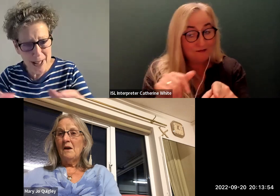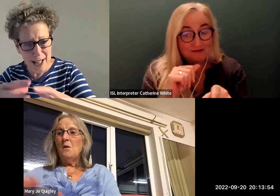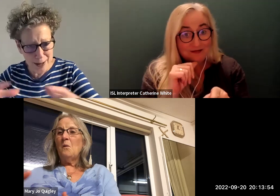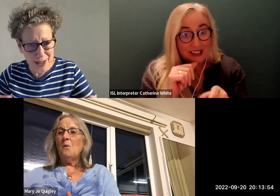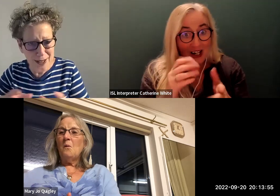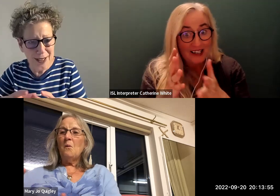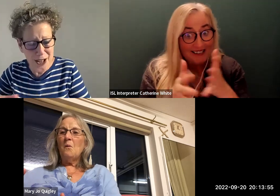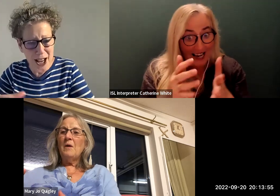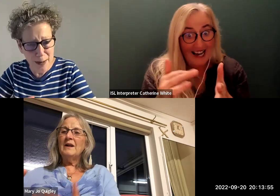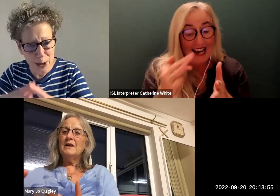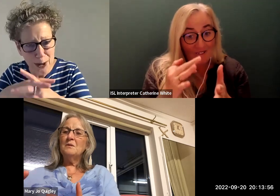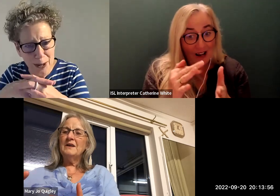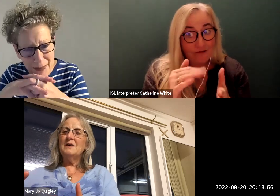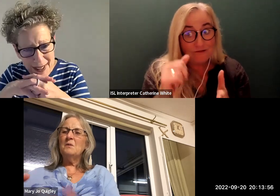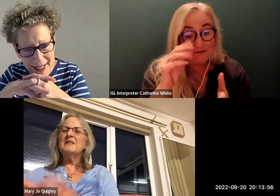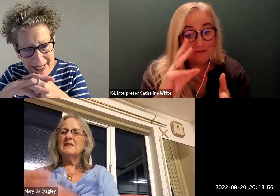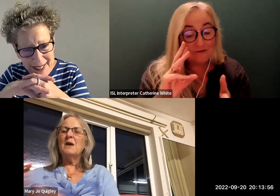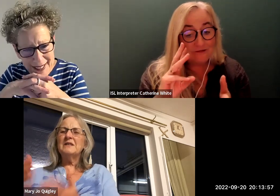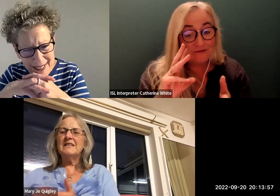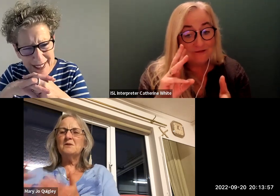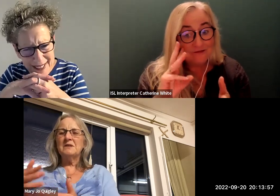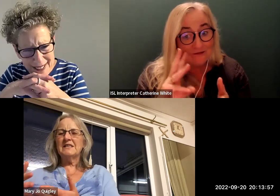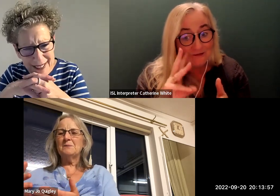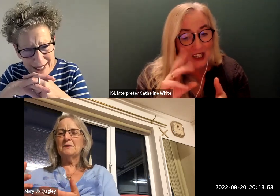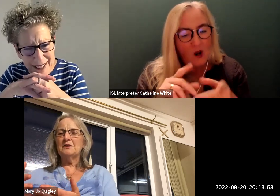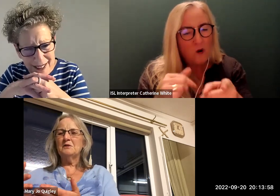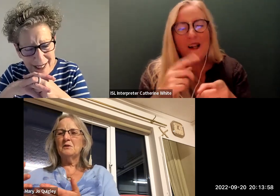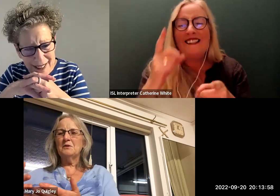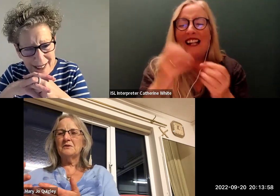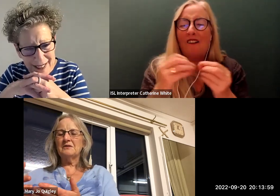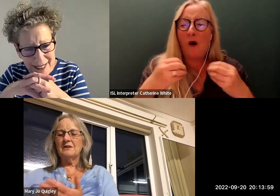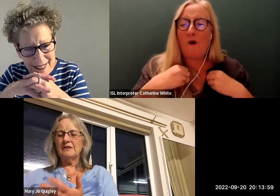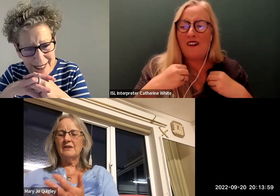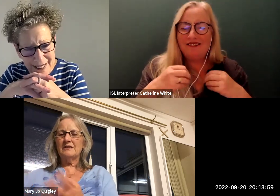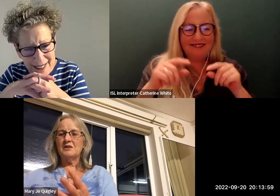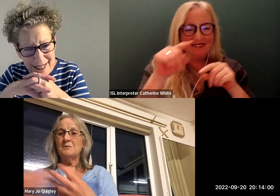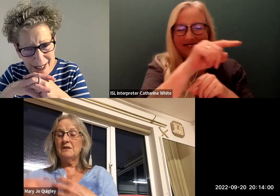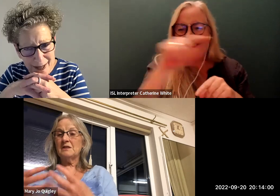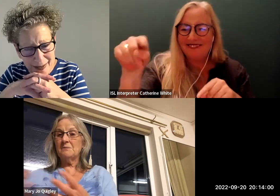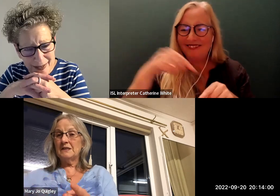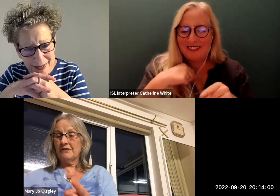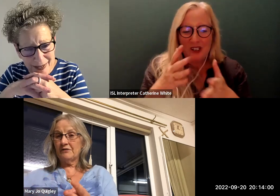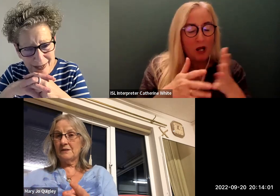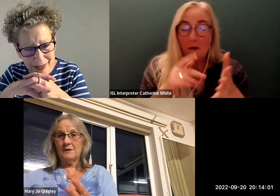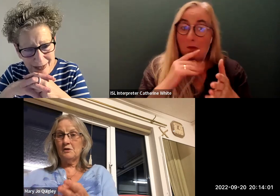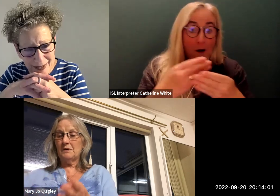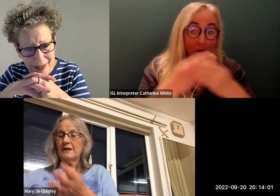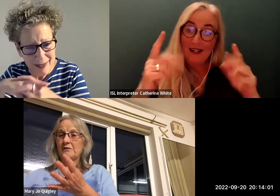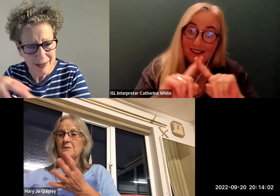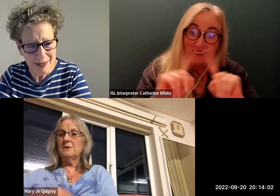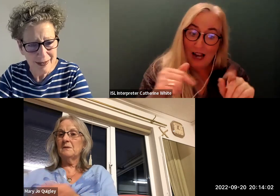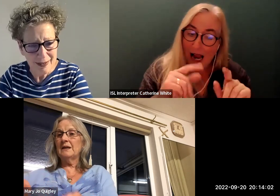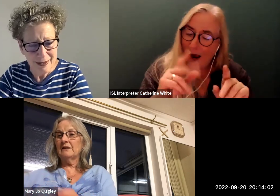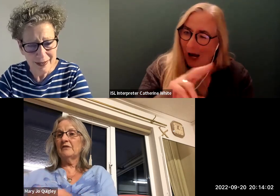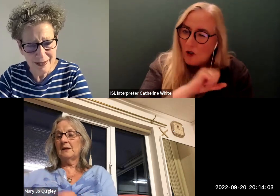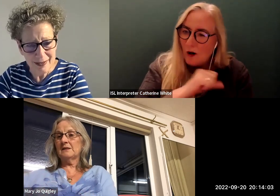would have been able to share more. we did, but to me, there's a big difference. I'm not sure about Catherine,